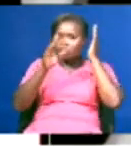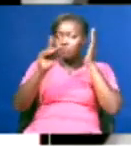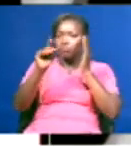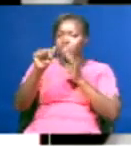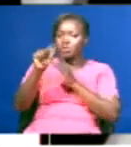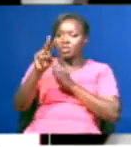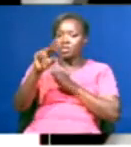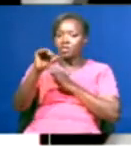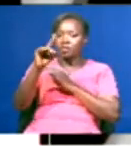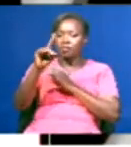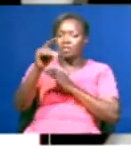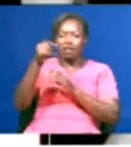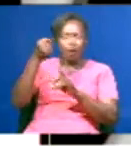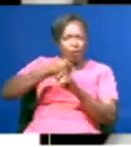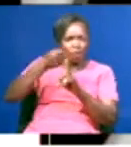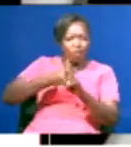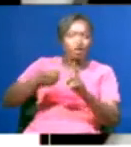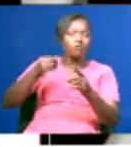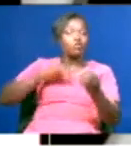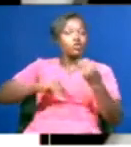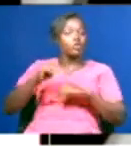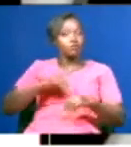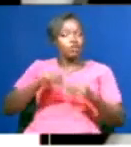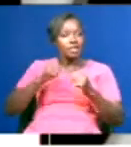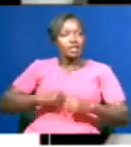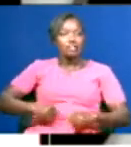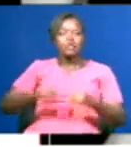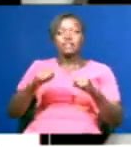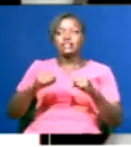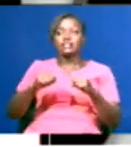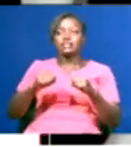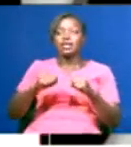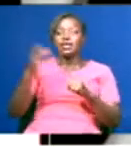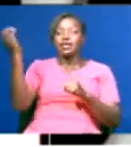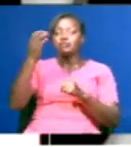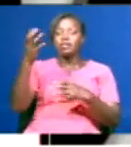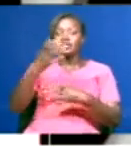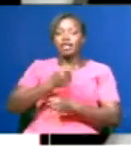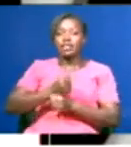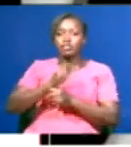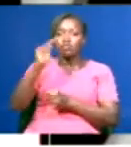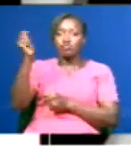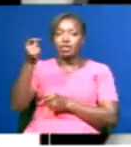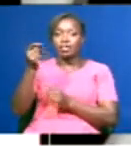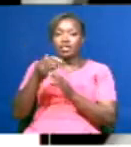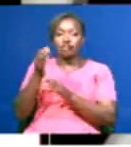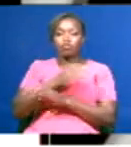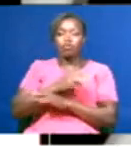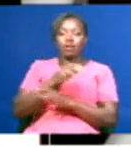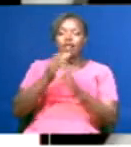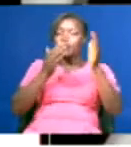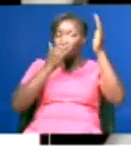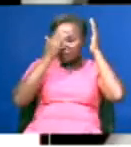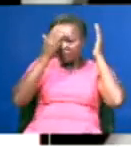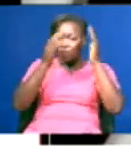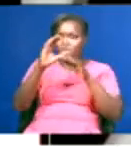zealously fight corruption. Oginde, who is the chairperson of Evangelical Alliance of Kenya and former presiding bishop of